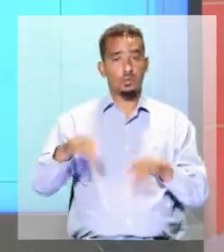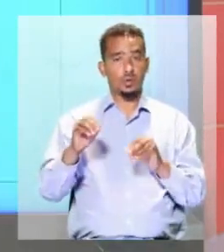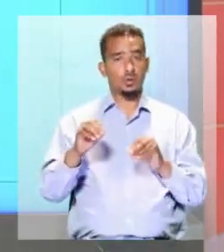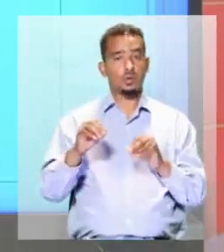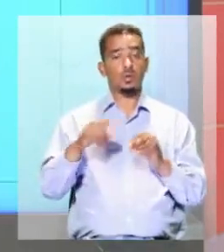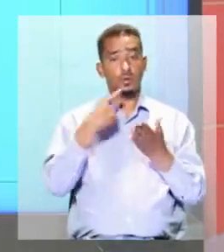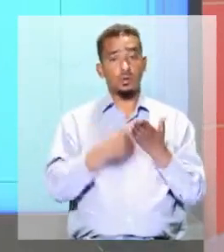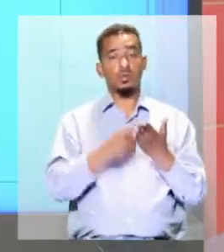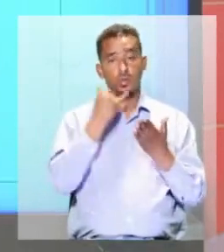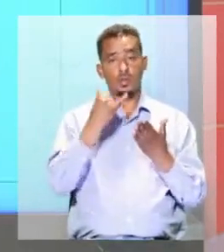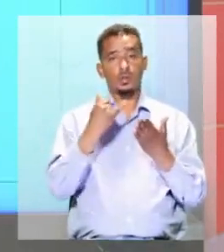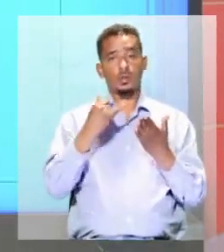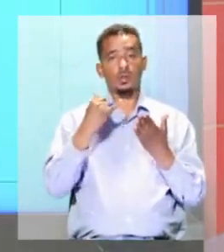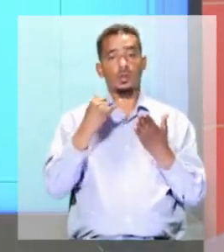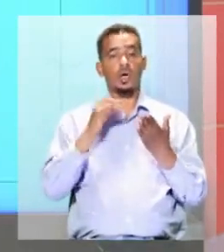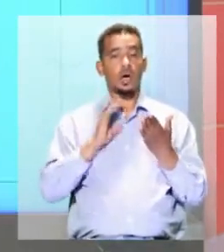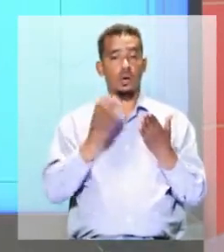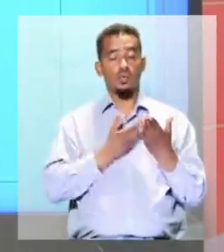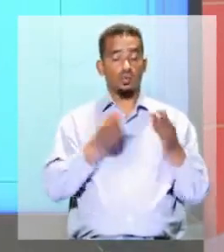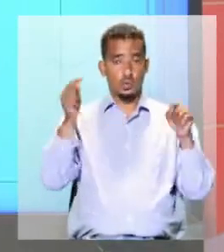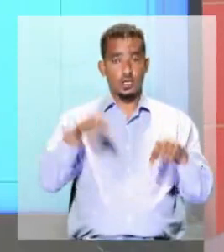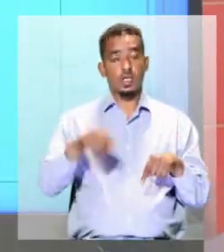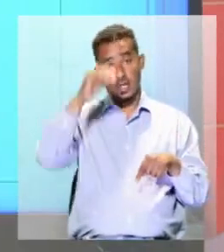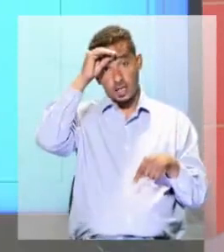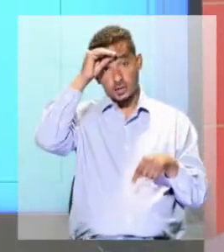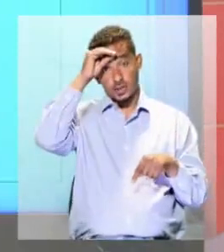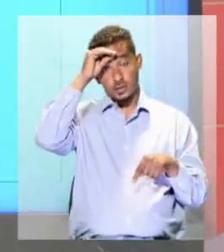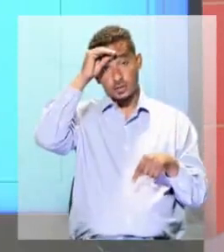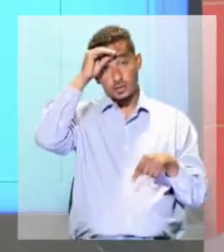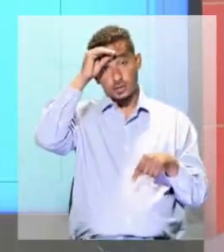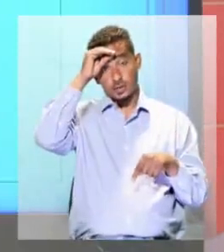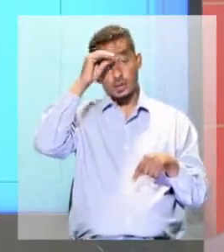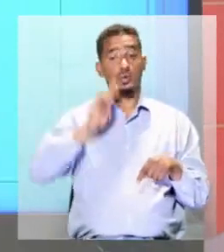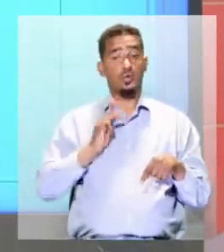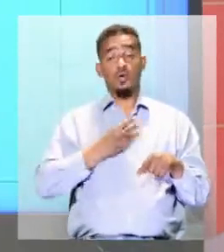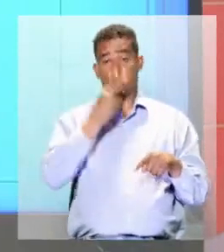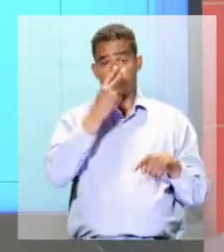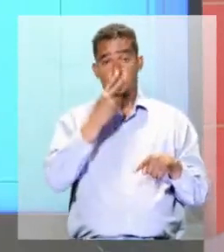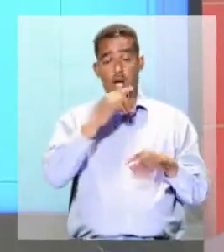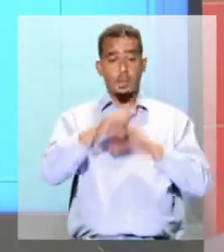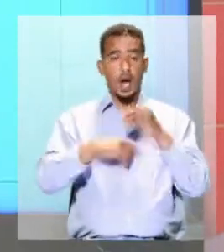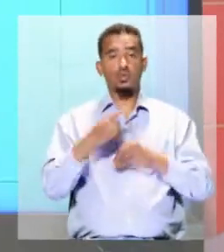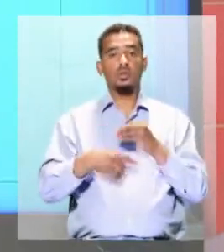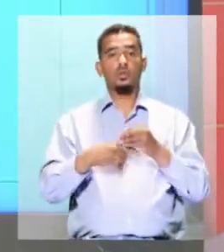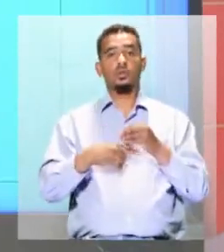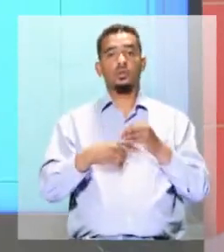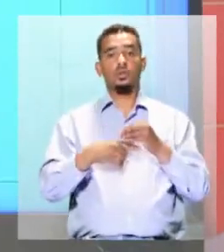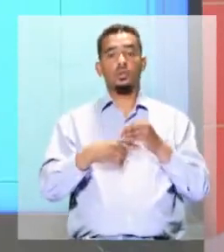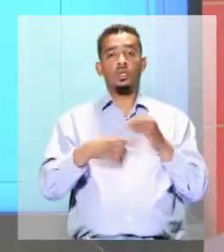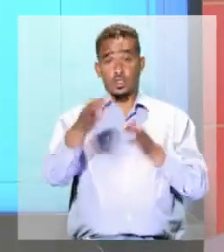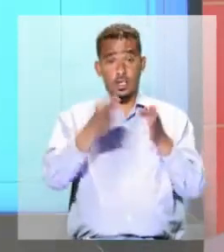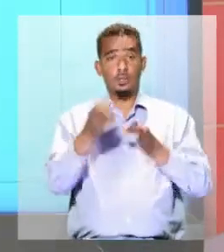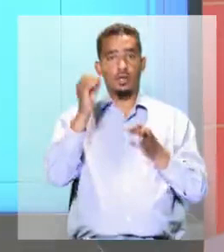Students, this is our today lesson. We have seen about the determinants